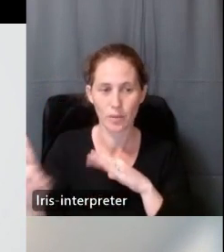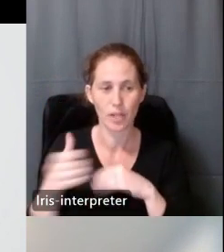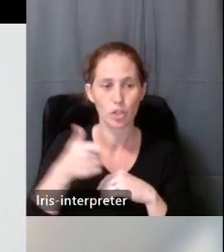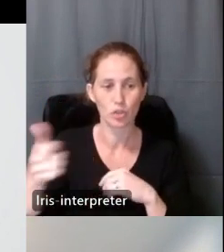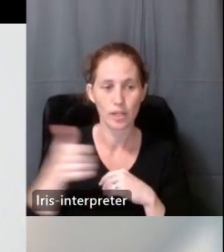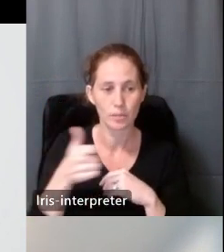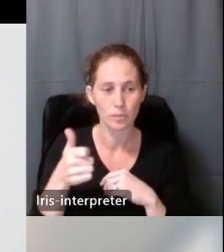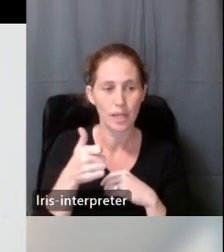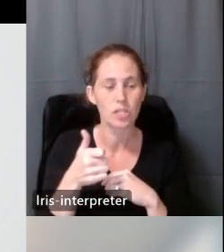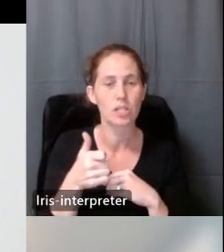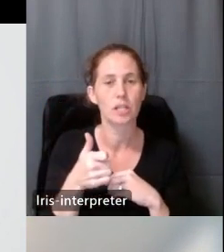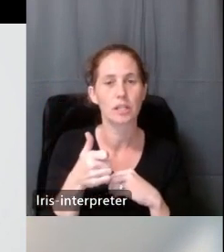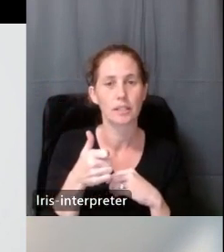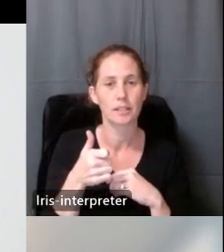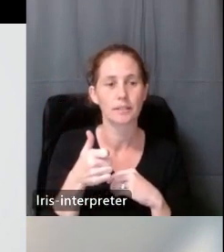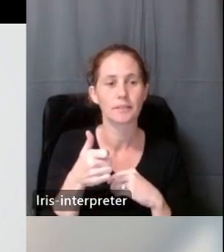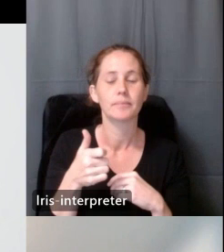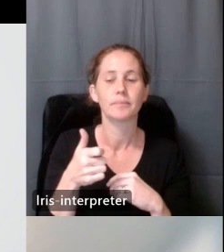transport,